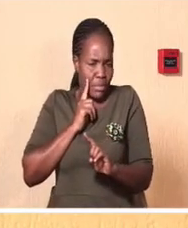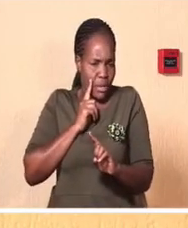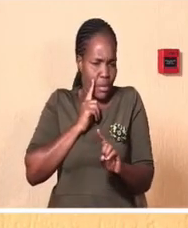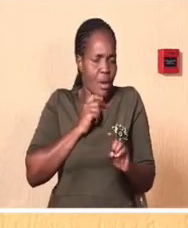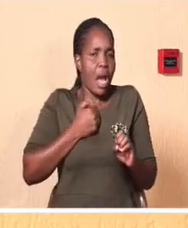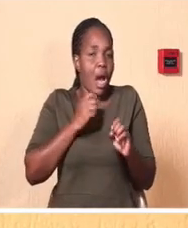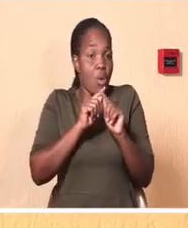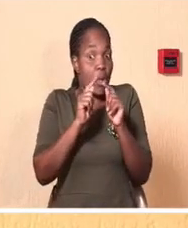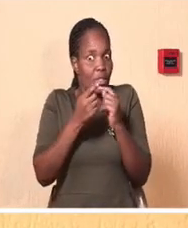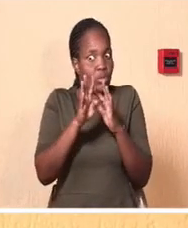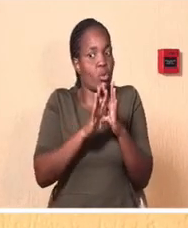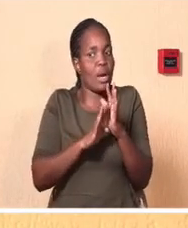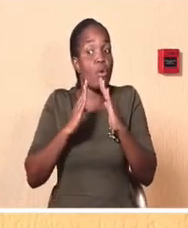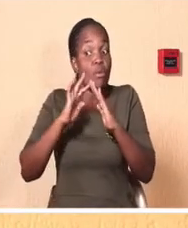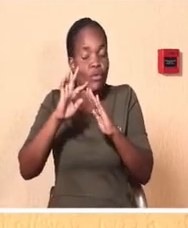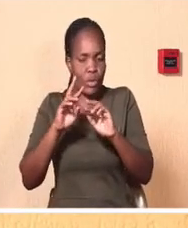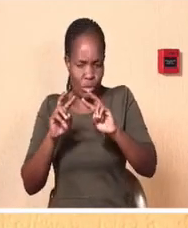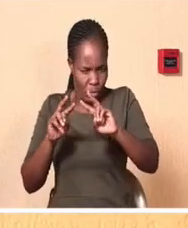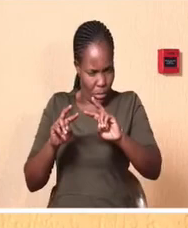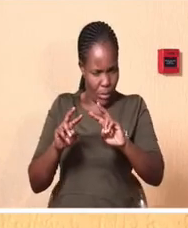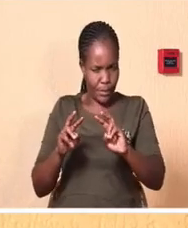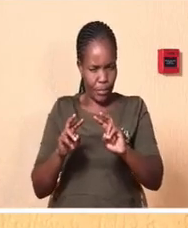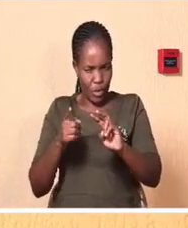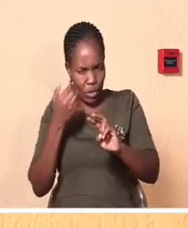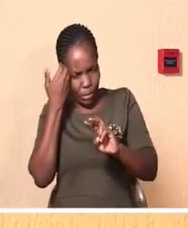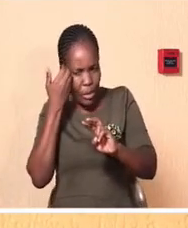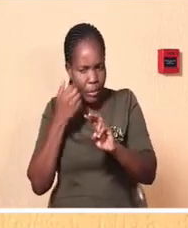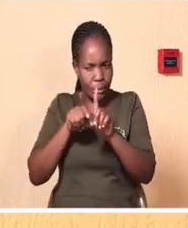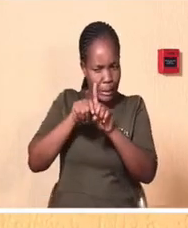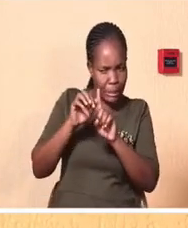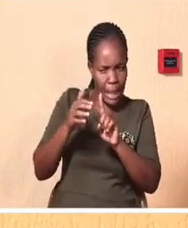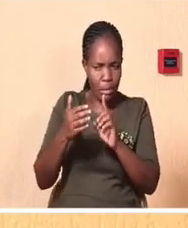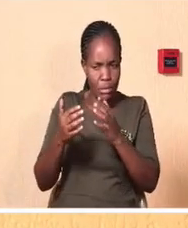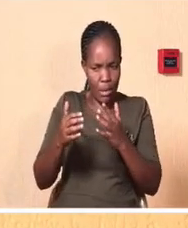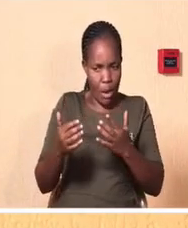team continues to monitor the signs and symptoms of those contacts.